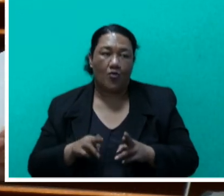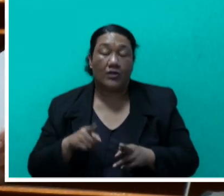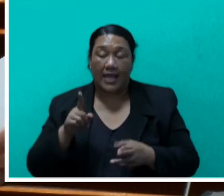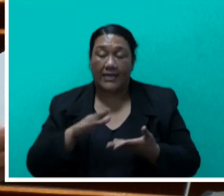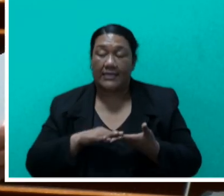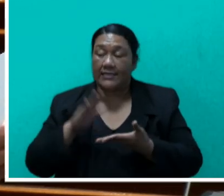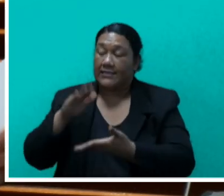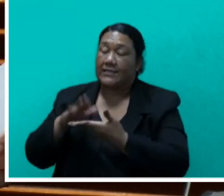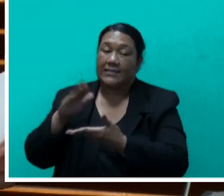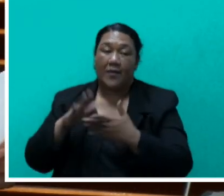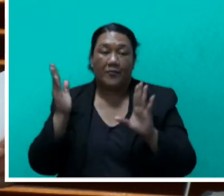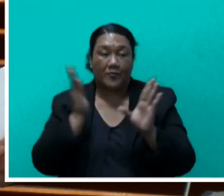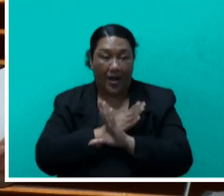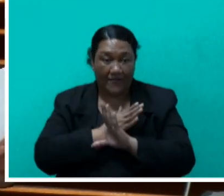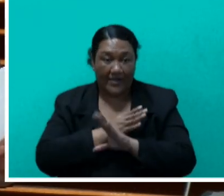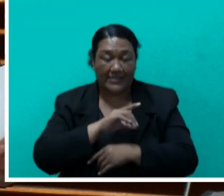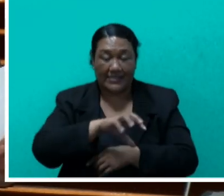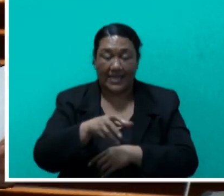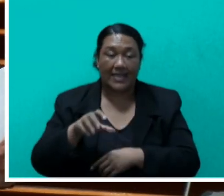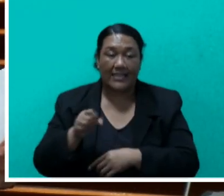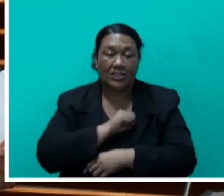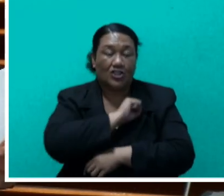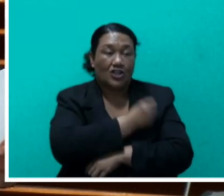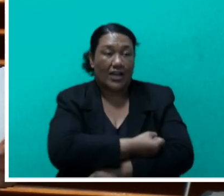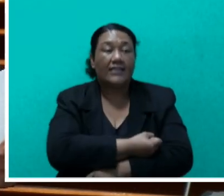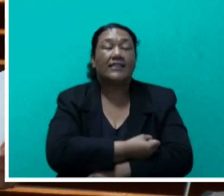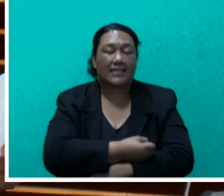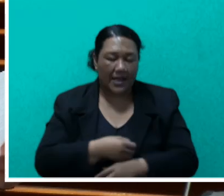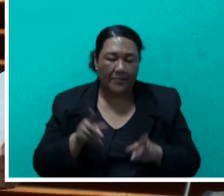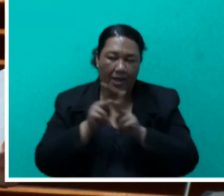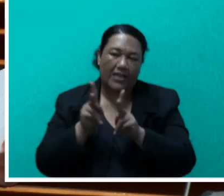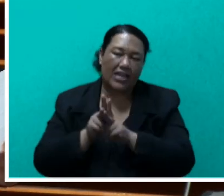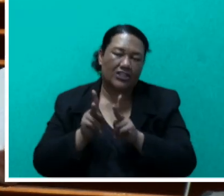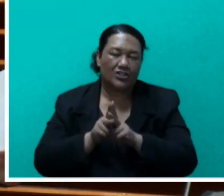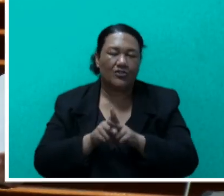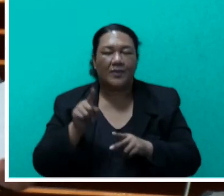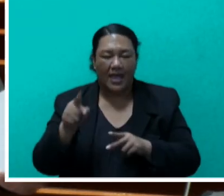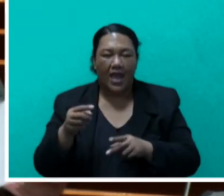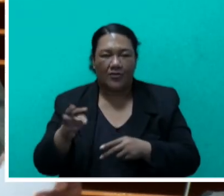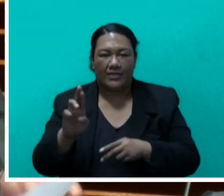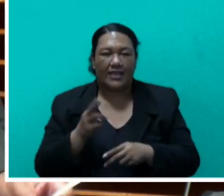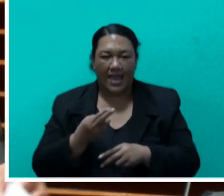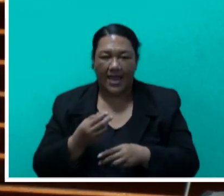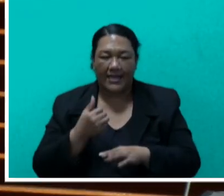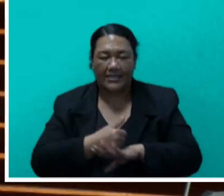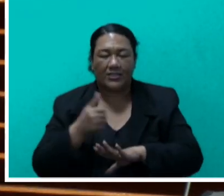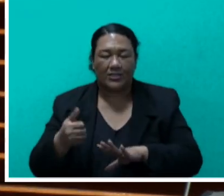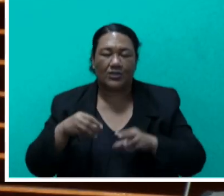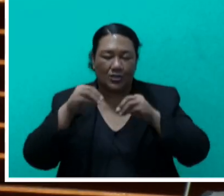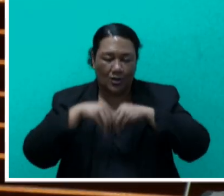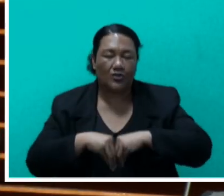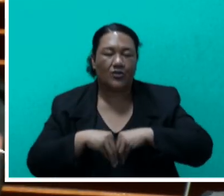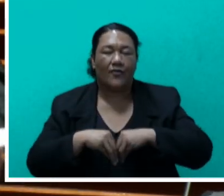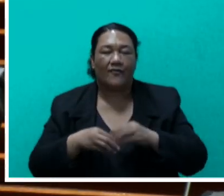for the private sector, strengthening private-public partnership, and in return a source of revenue for the government in terms of generating